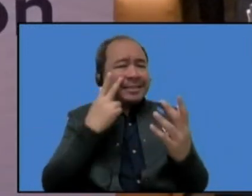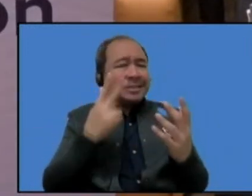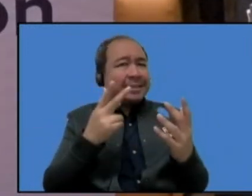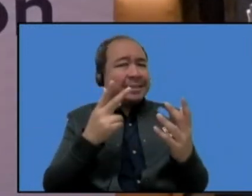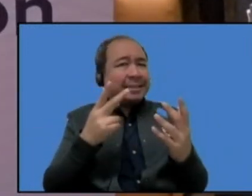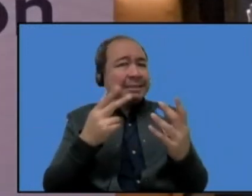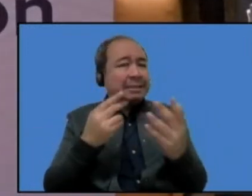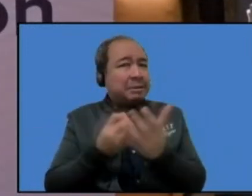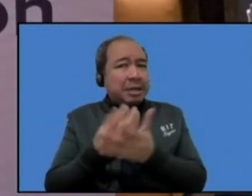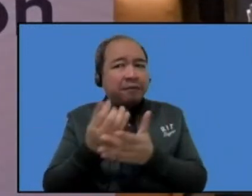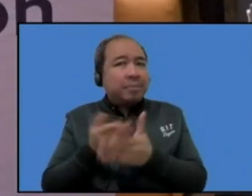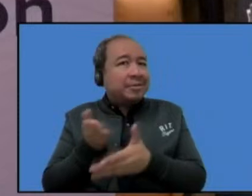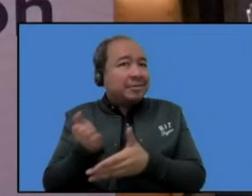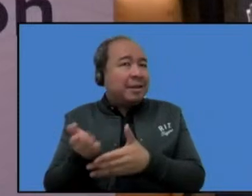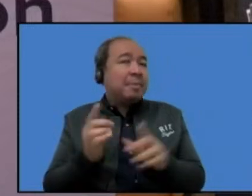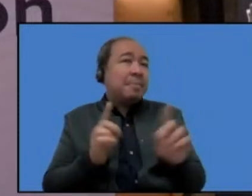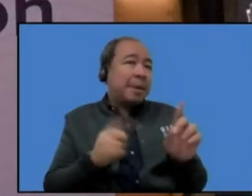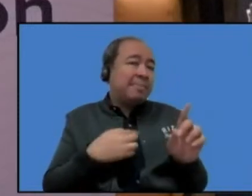the